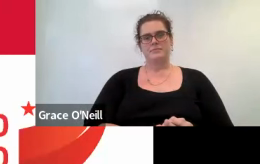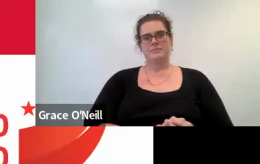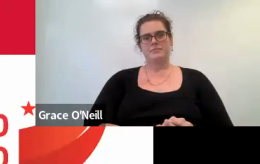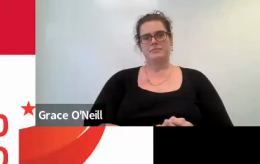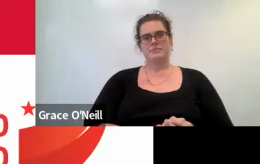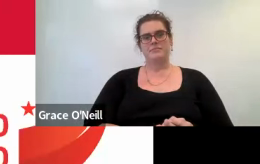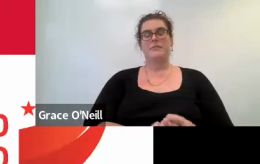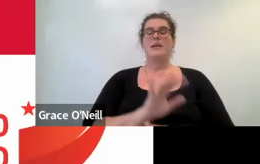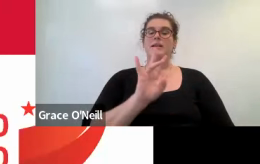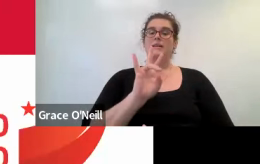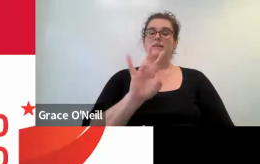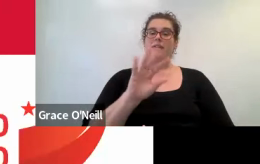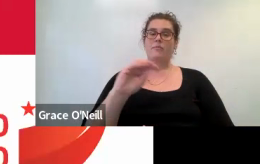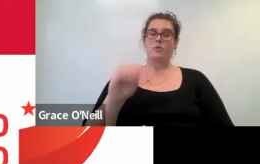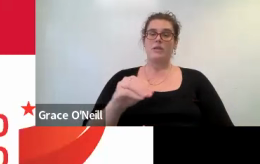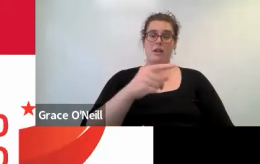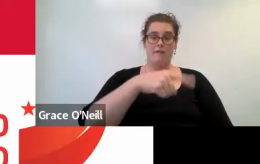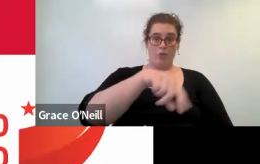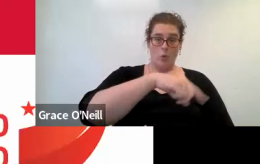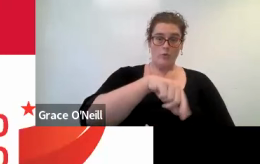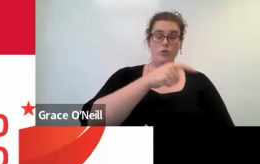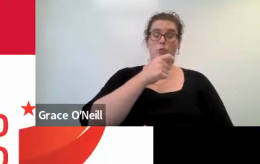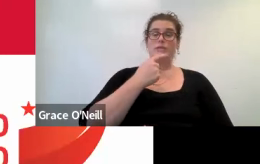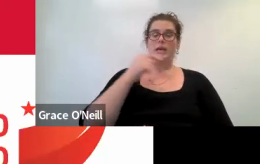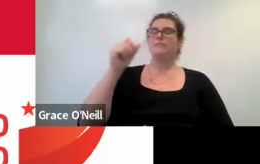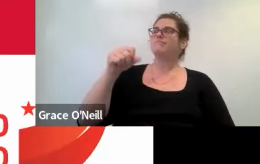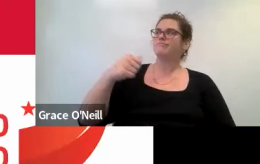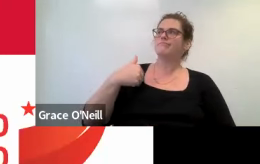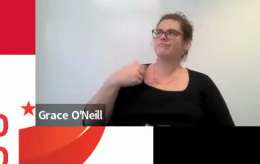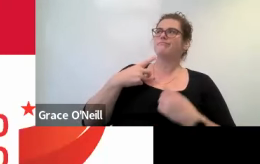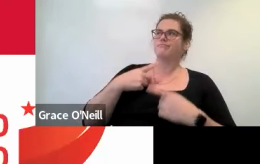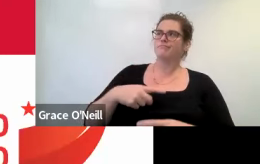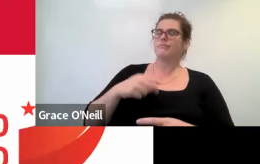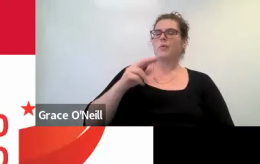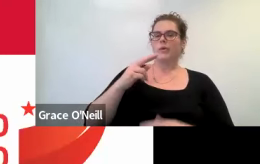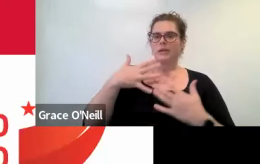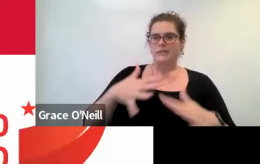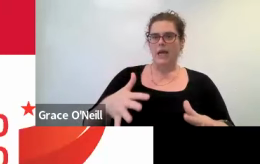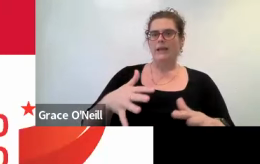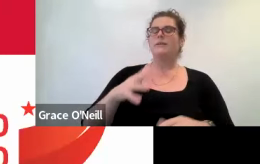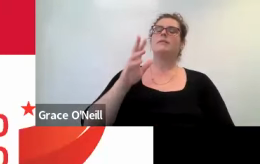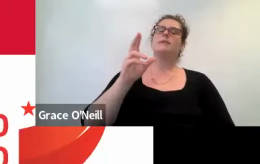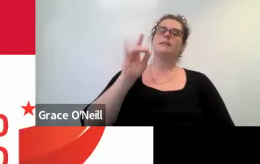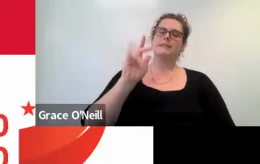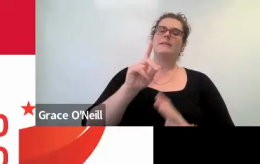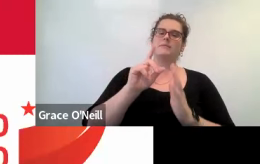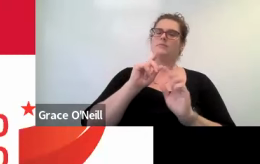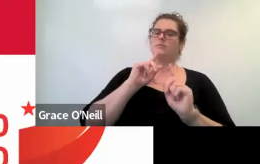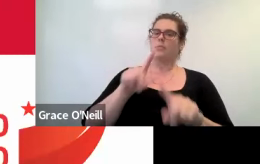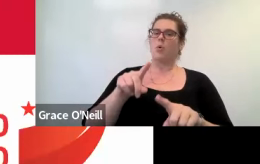75% of those who reported having depression or anxiety did report having access